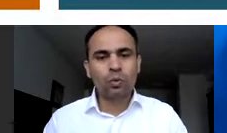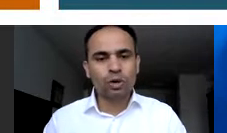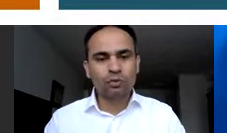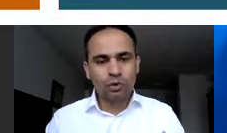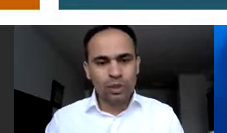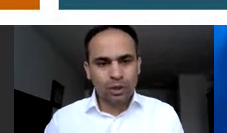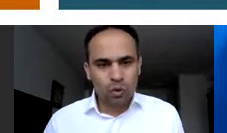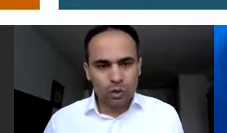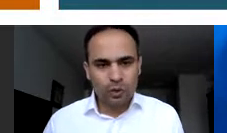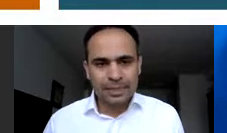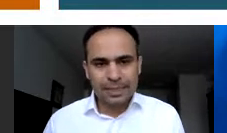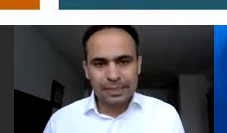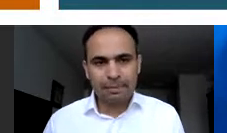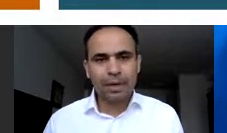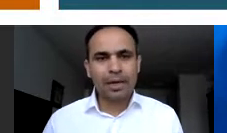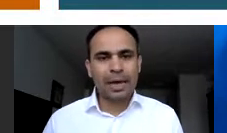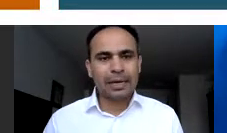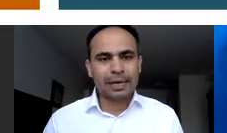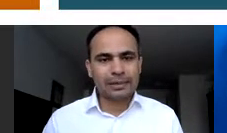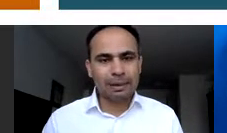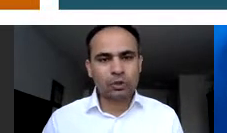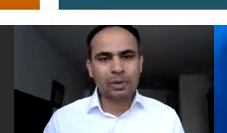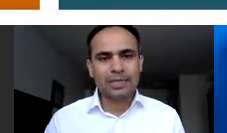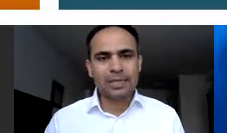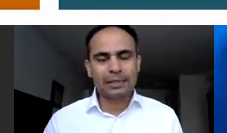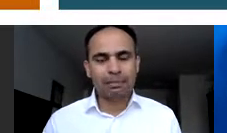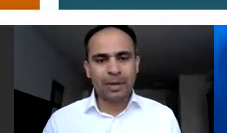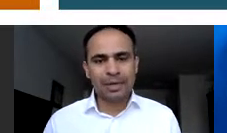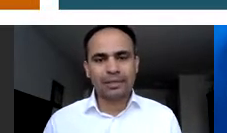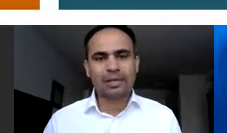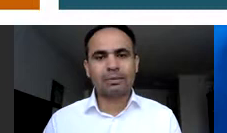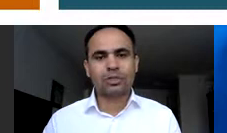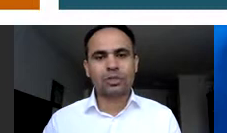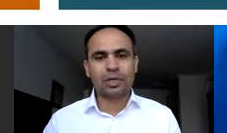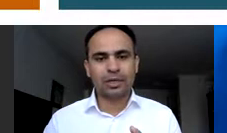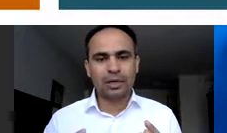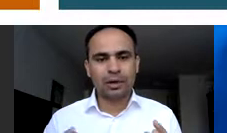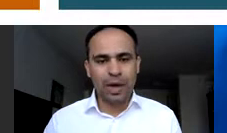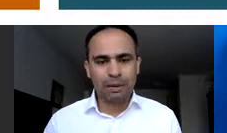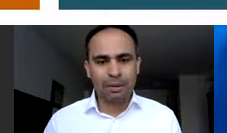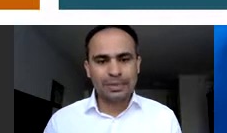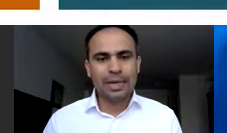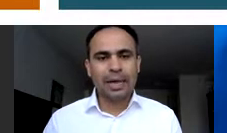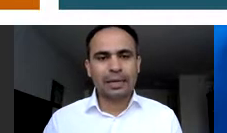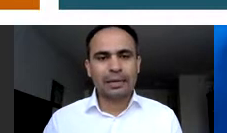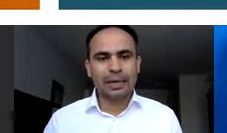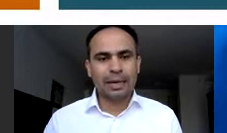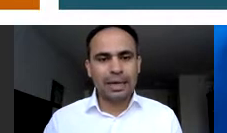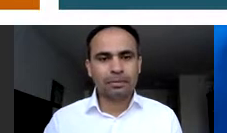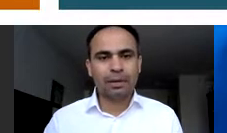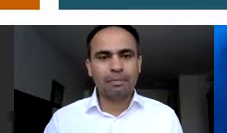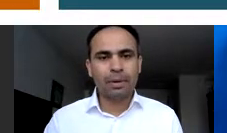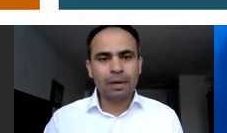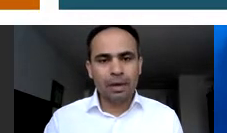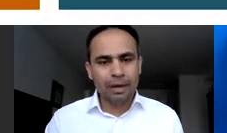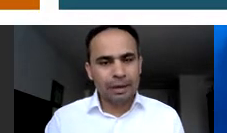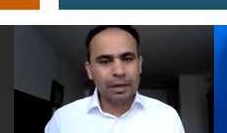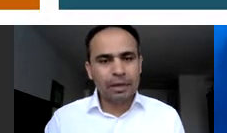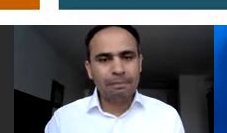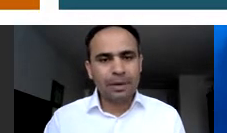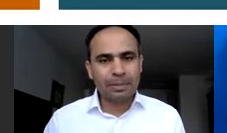consultant to work for the whole UN system and establish basically the baseline, establish the requirements, and help